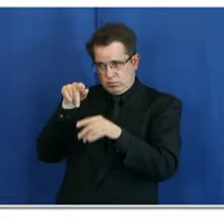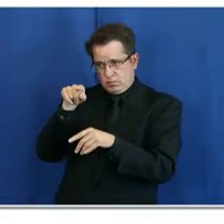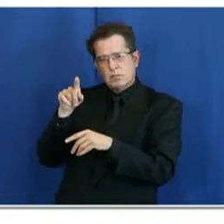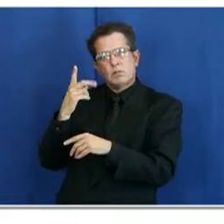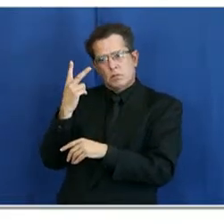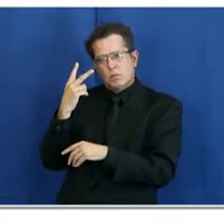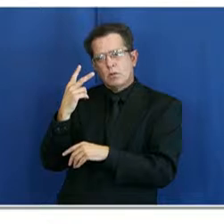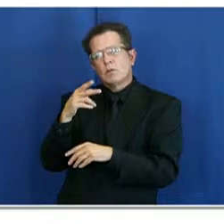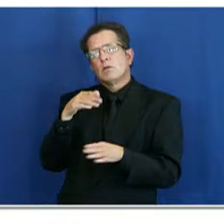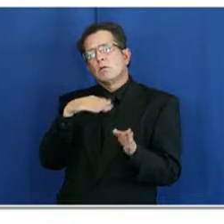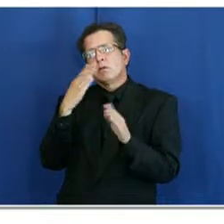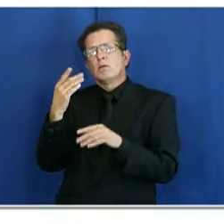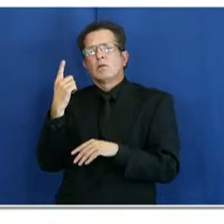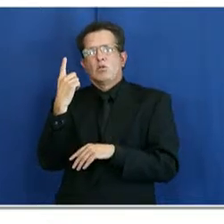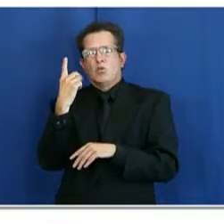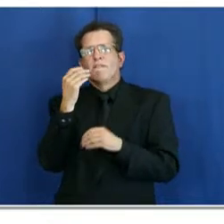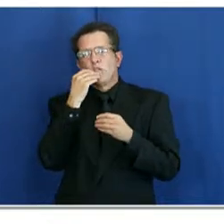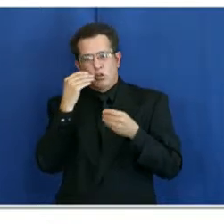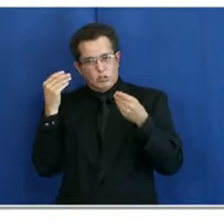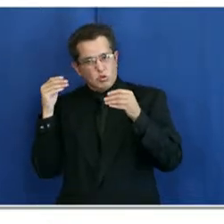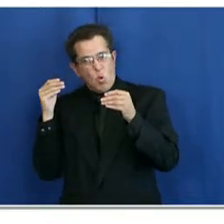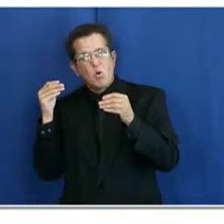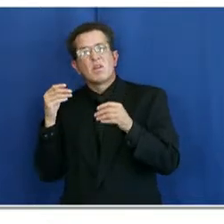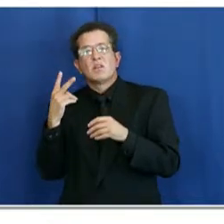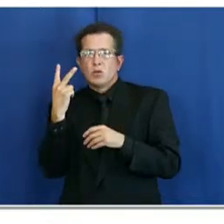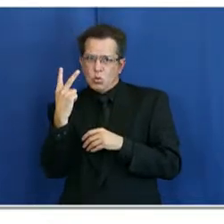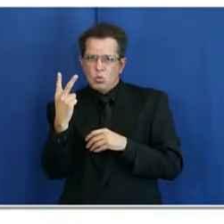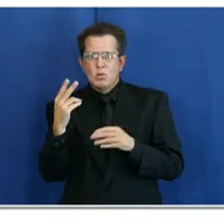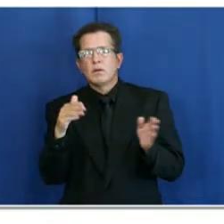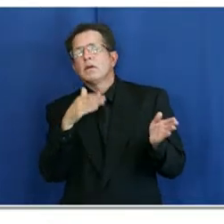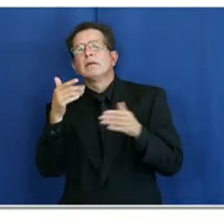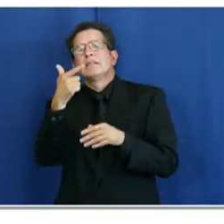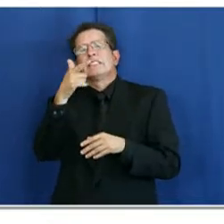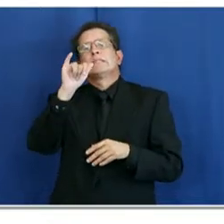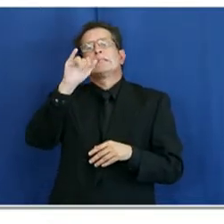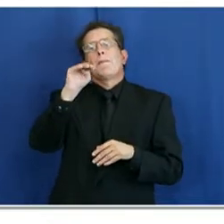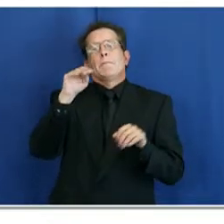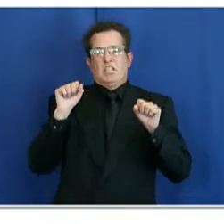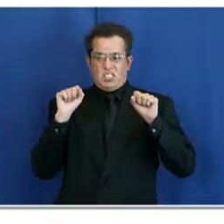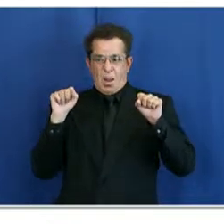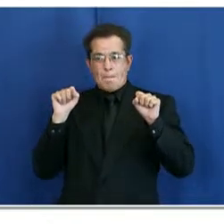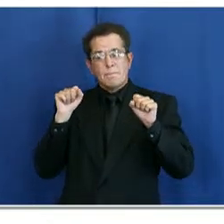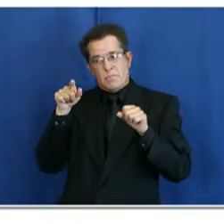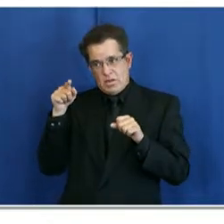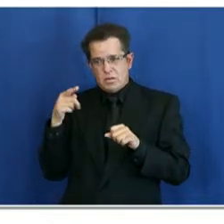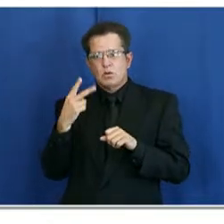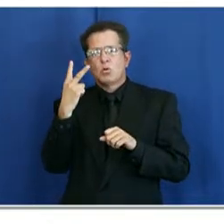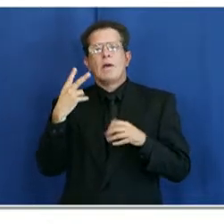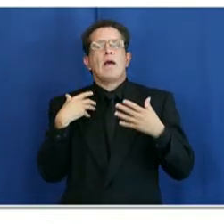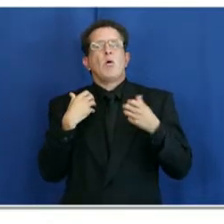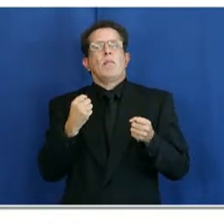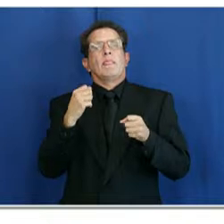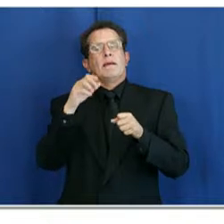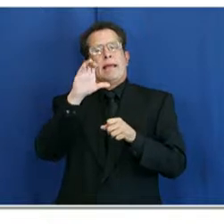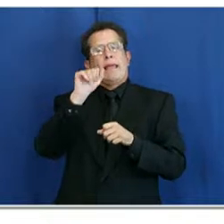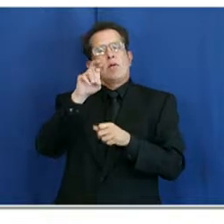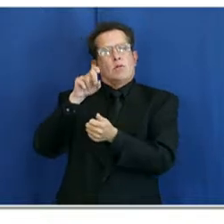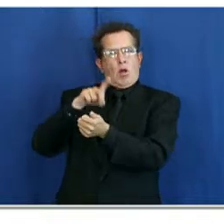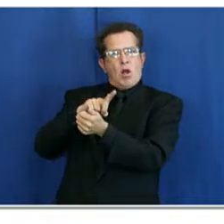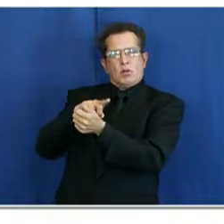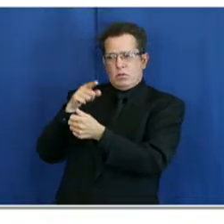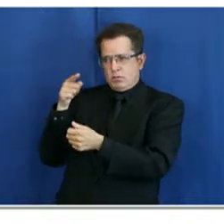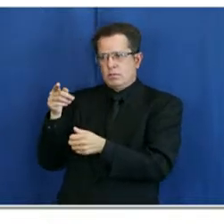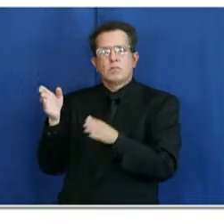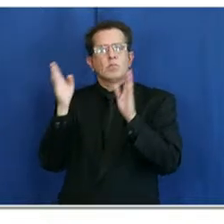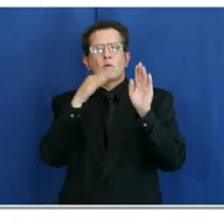2 grocery/retail locations, 1 in a gym fitness facility, 2 in a healthcare setting, 1